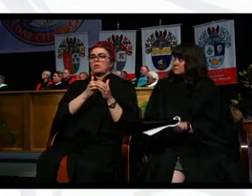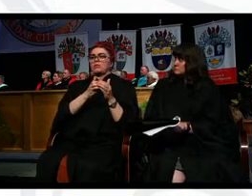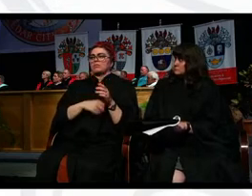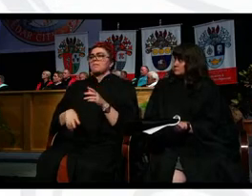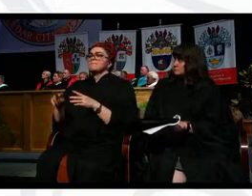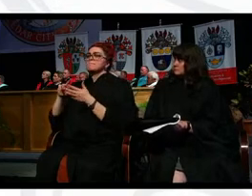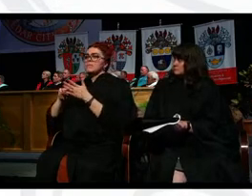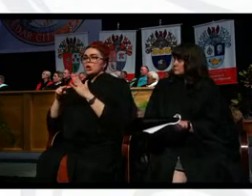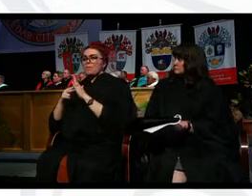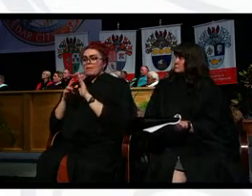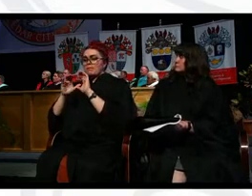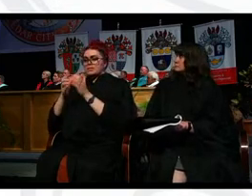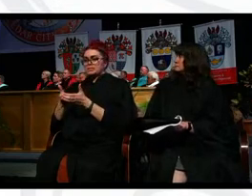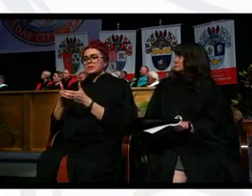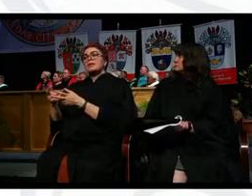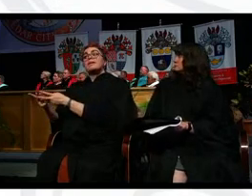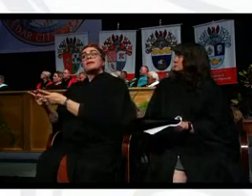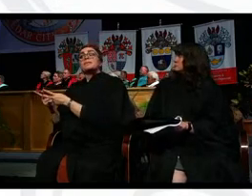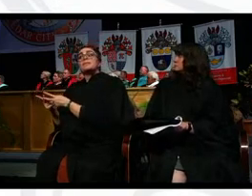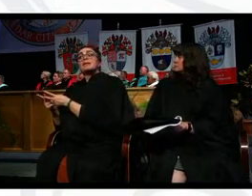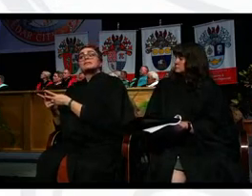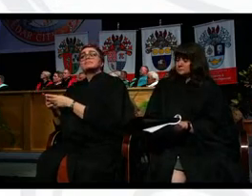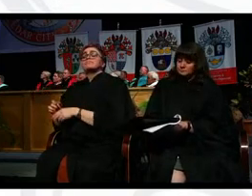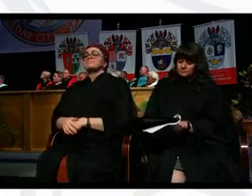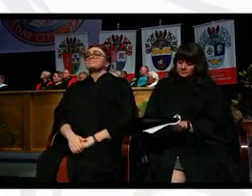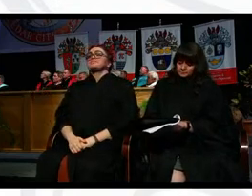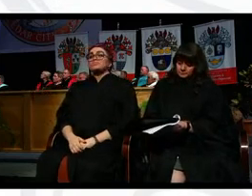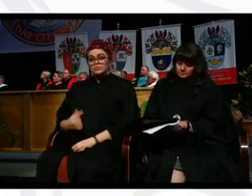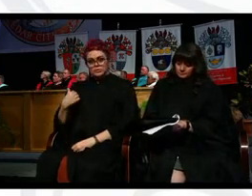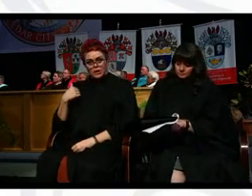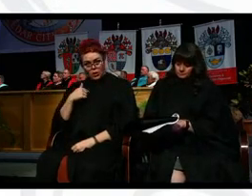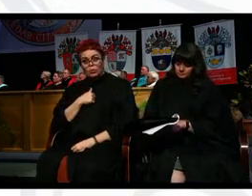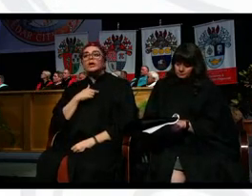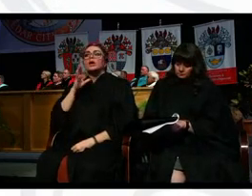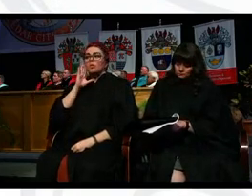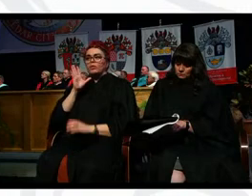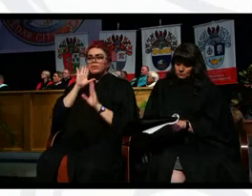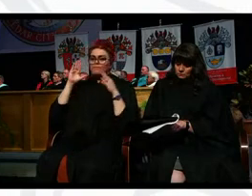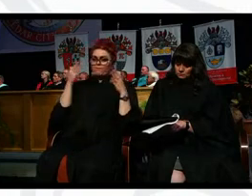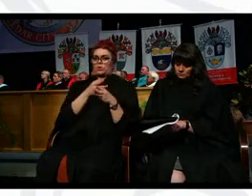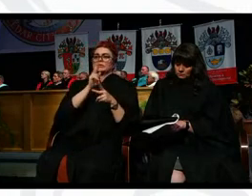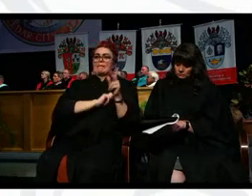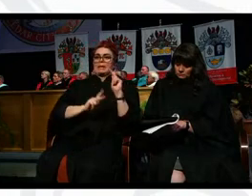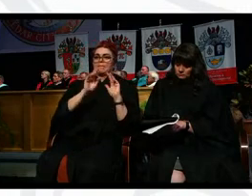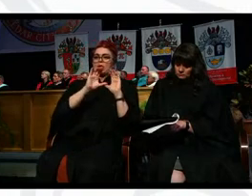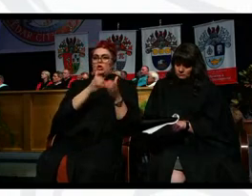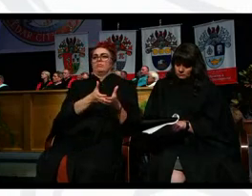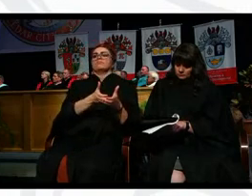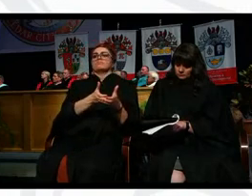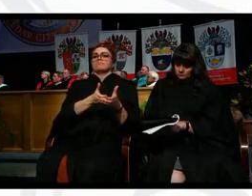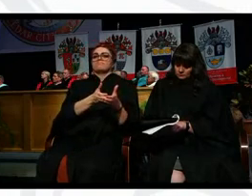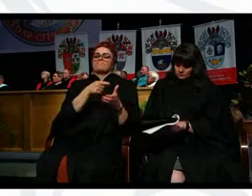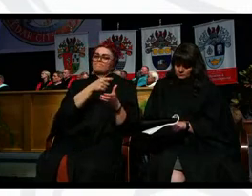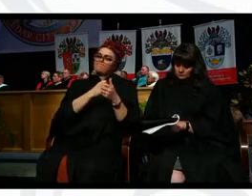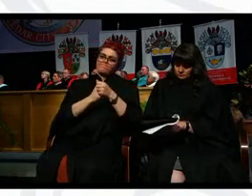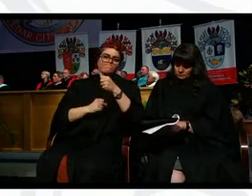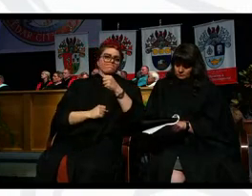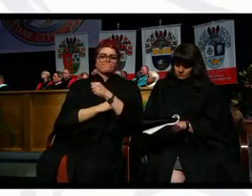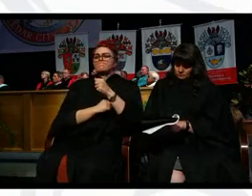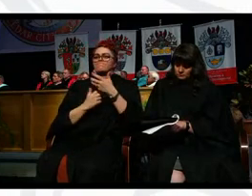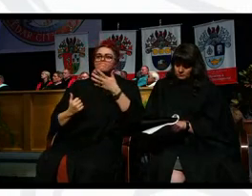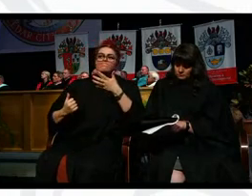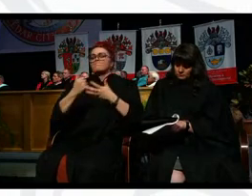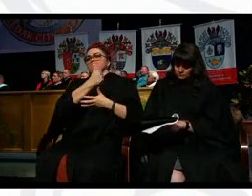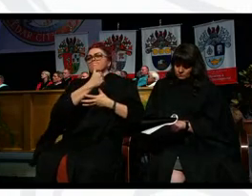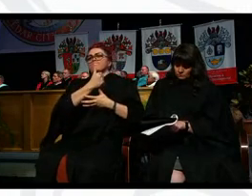purpose, and place. We will be people-centric. Our people are our highest